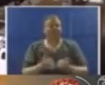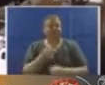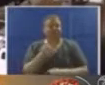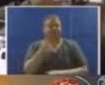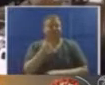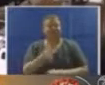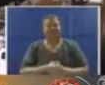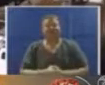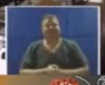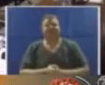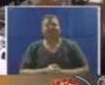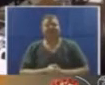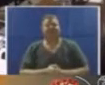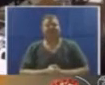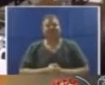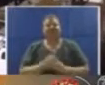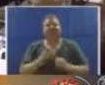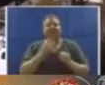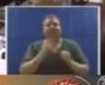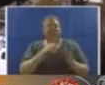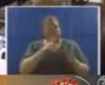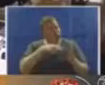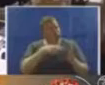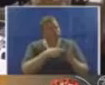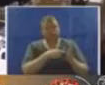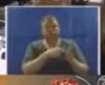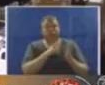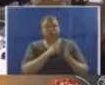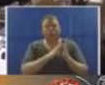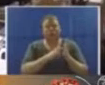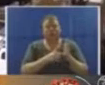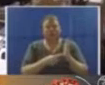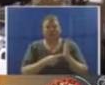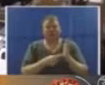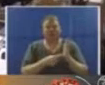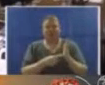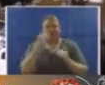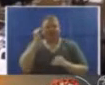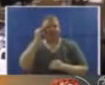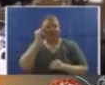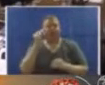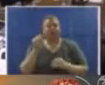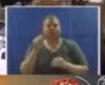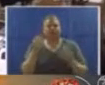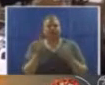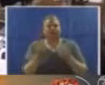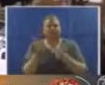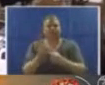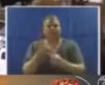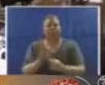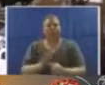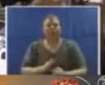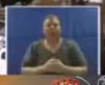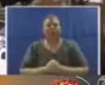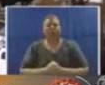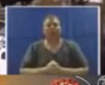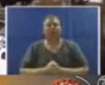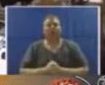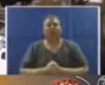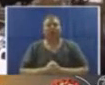one actually has regard to this report, it does raise a number of very interesting aspects, and one